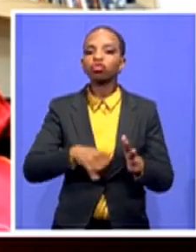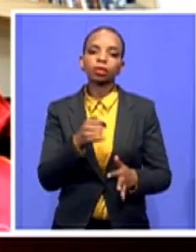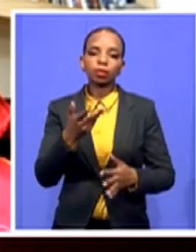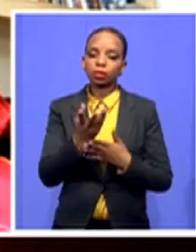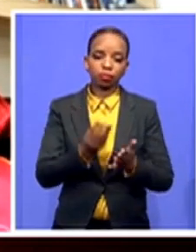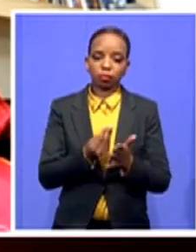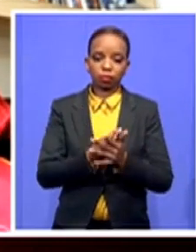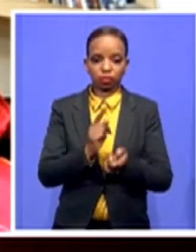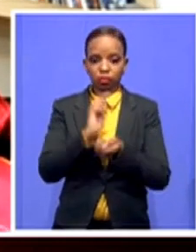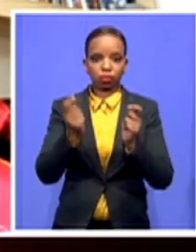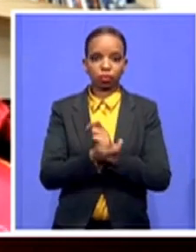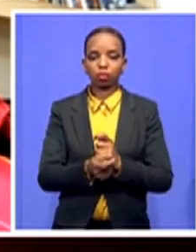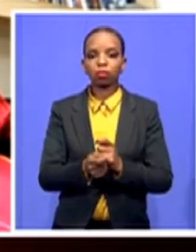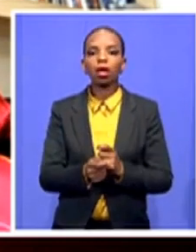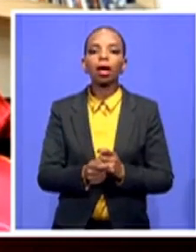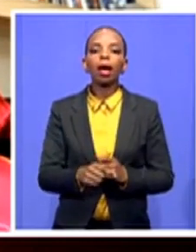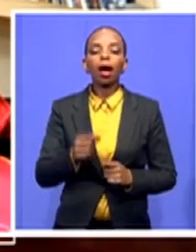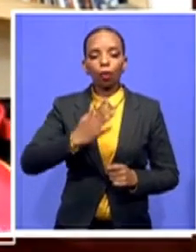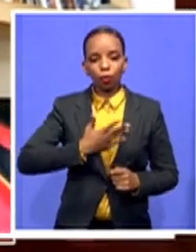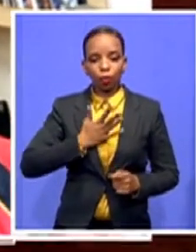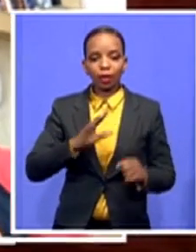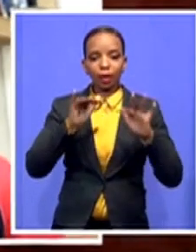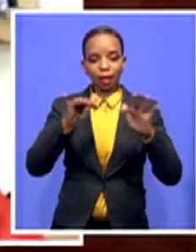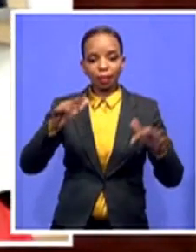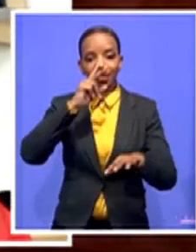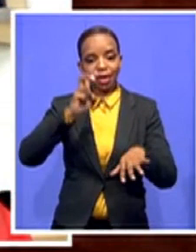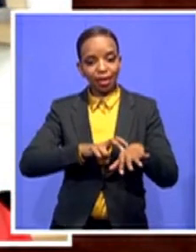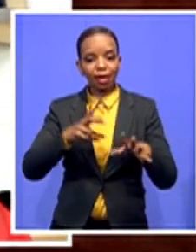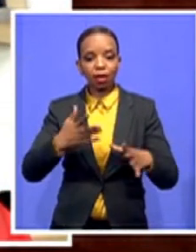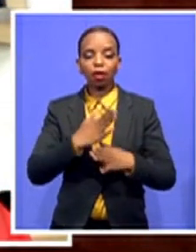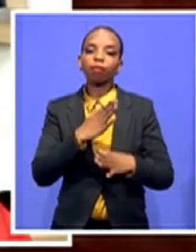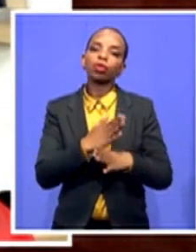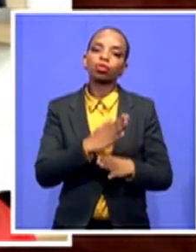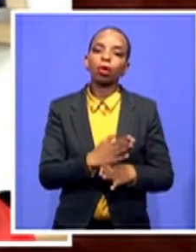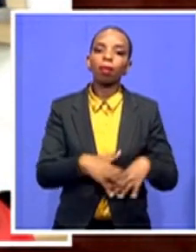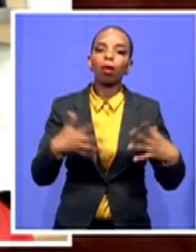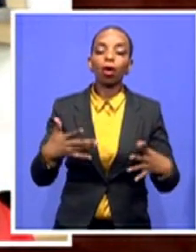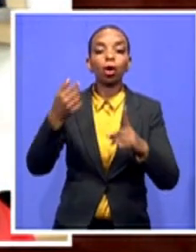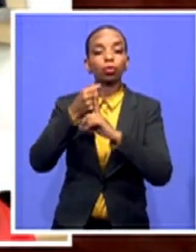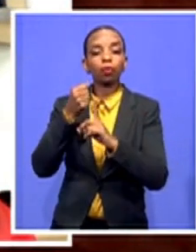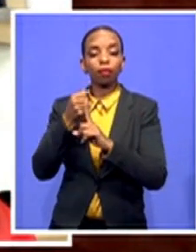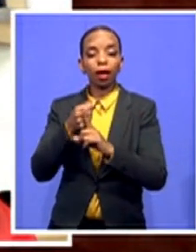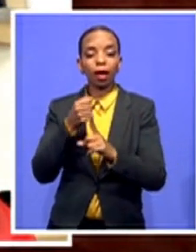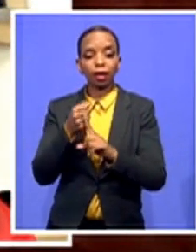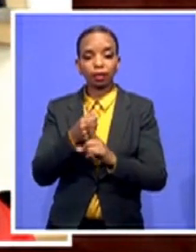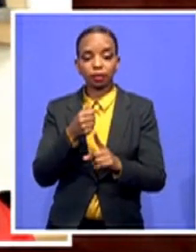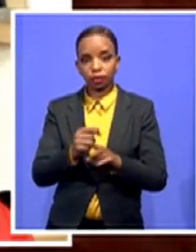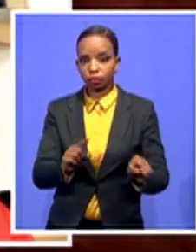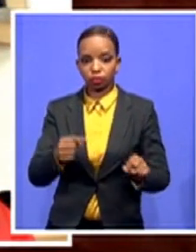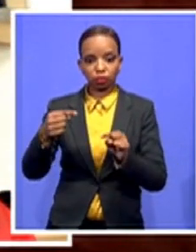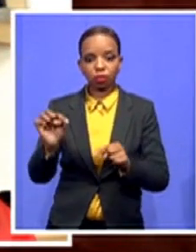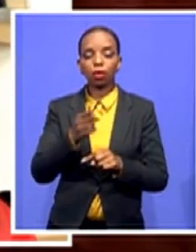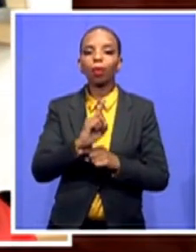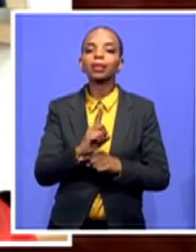the people's needs for jobs, to fight against poverty and inequalities. But more importantly, as the short